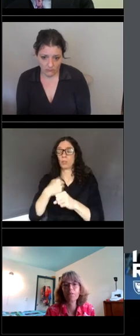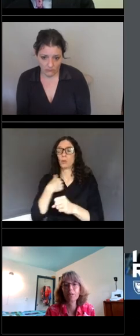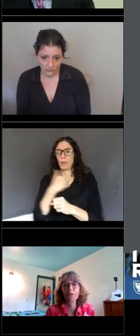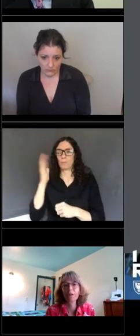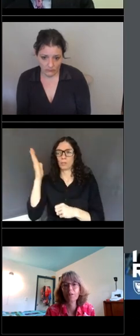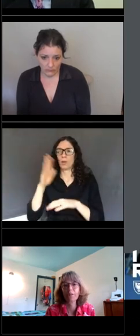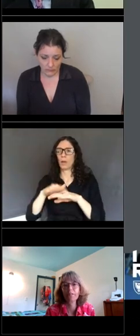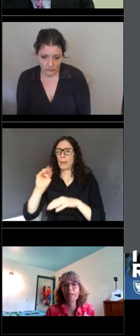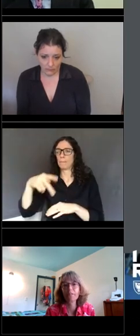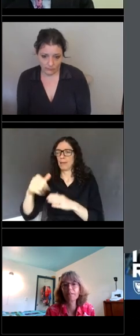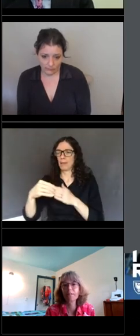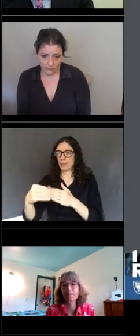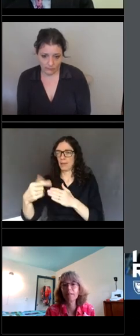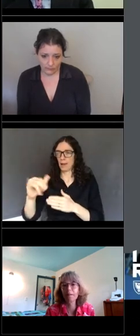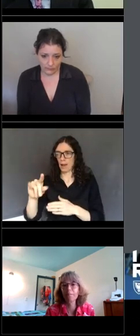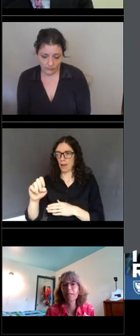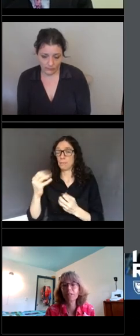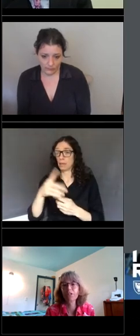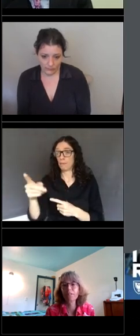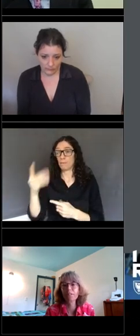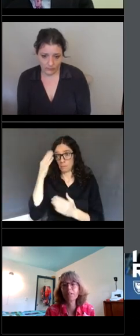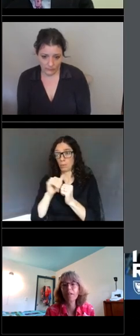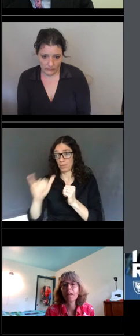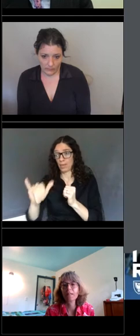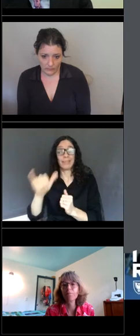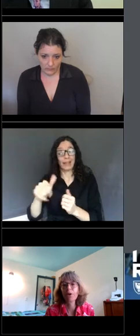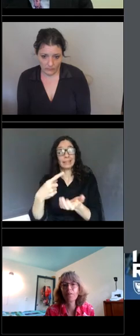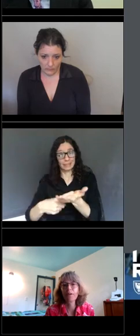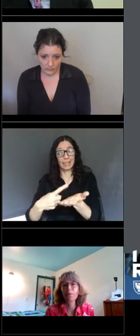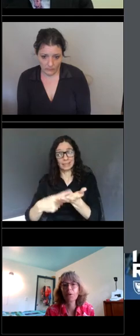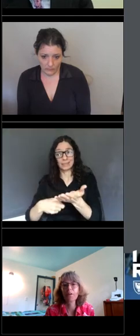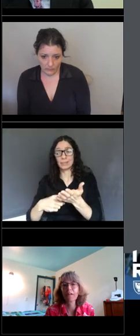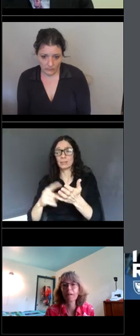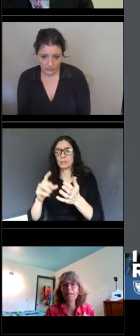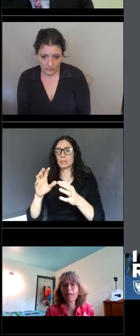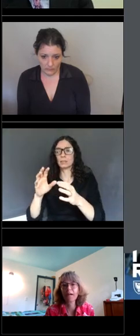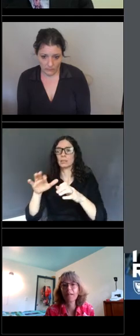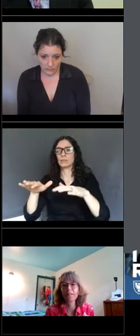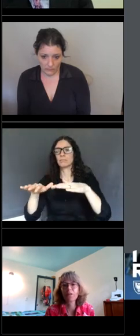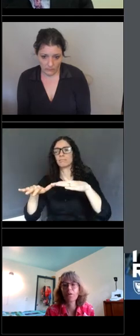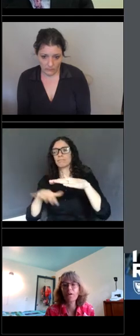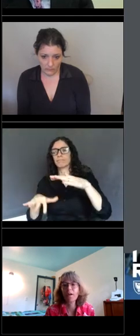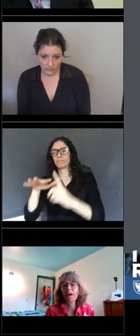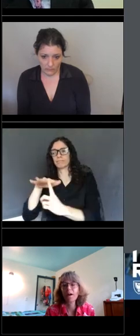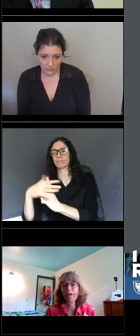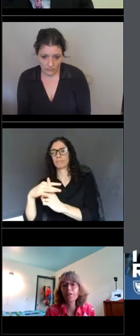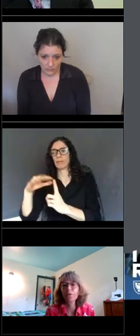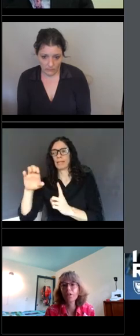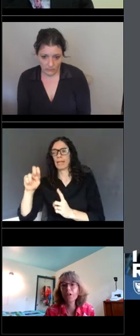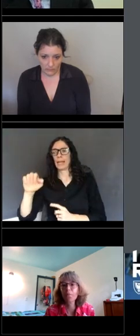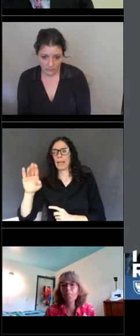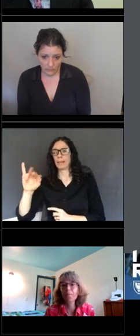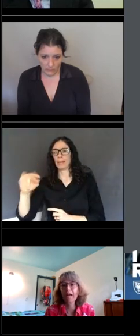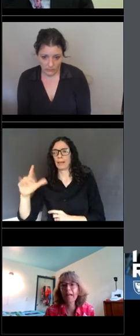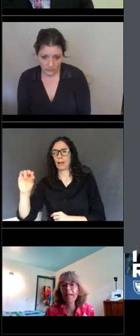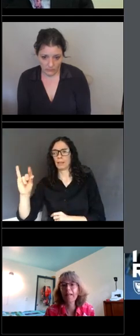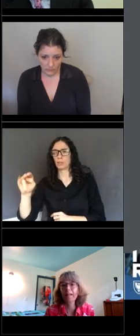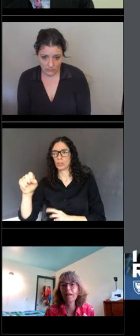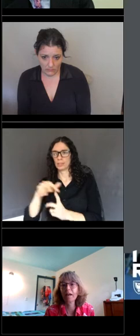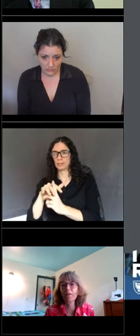many of you are familiar with and does discuss enabling conditions as part of the component of the MPA guide. So I encourage you all to